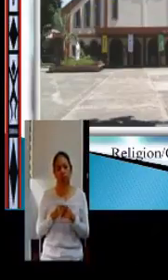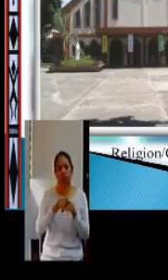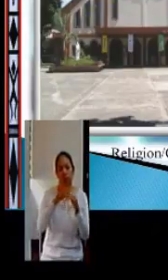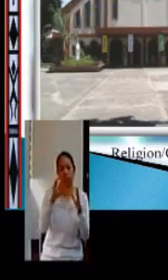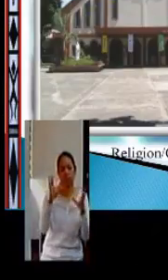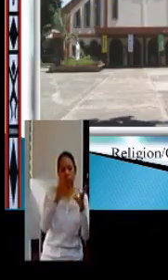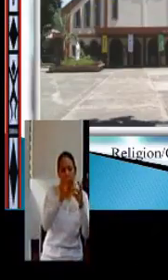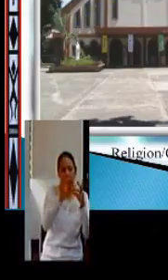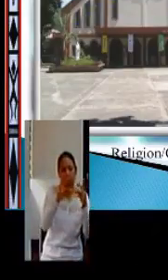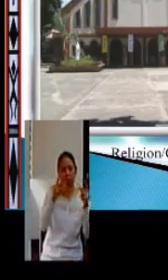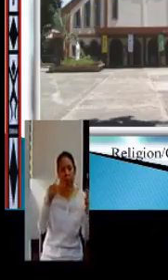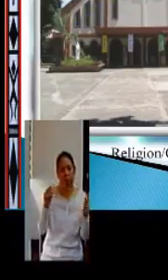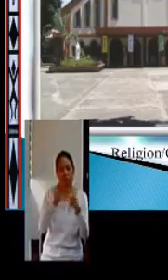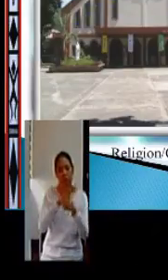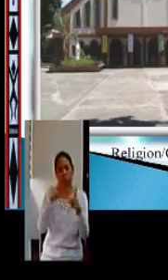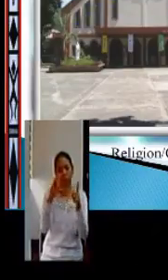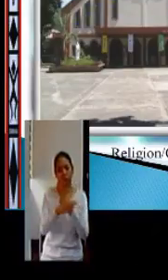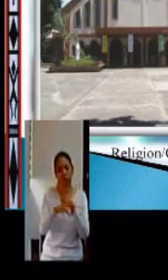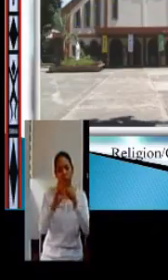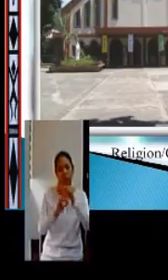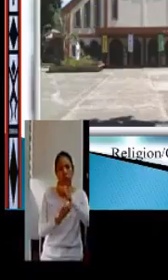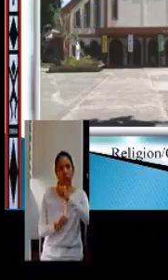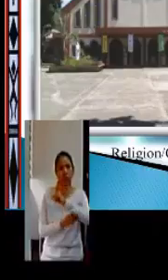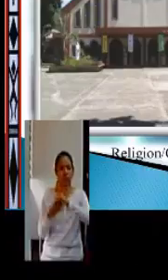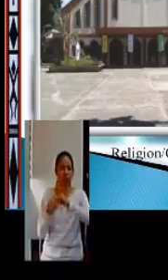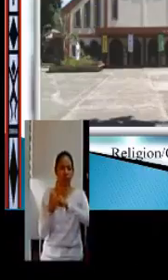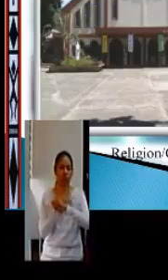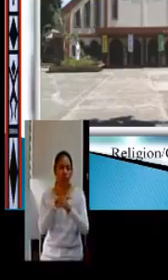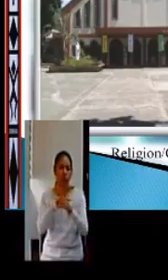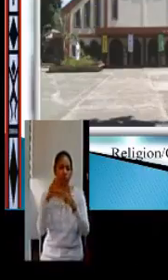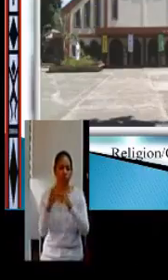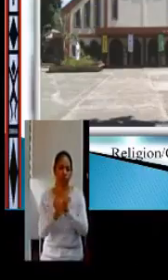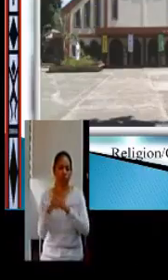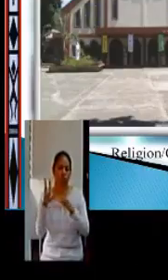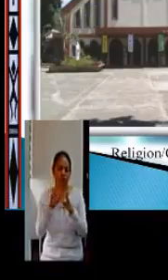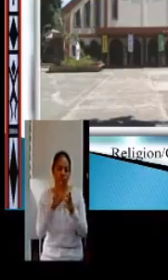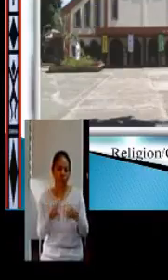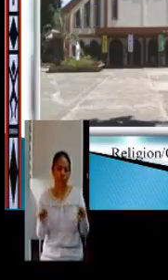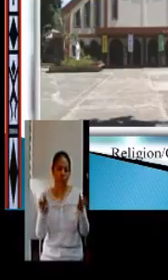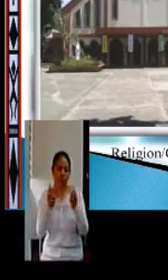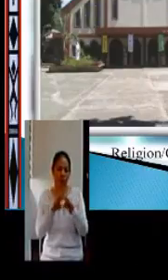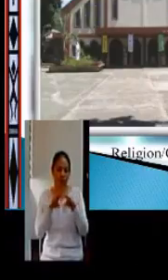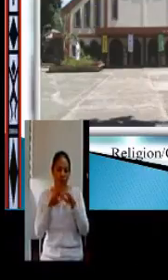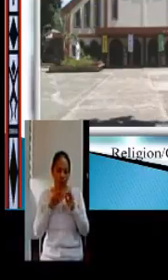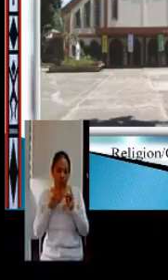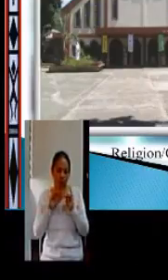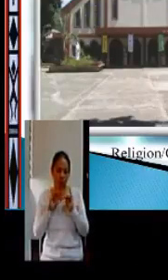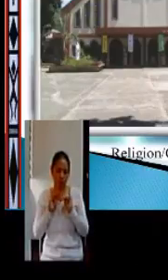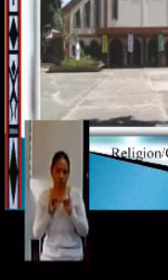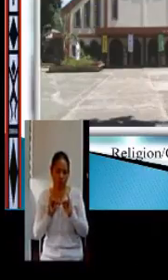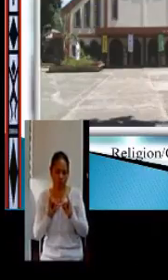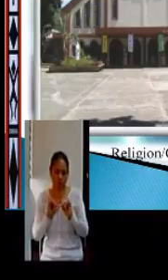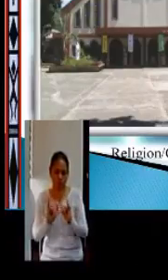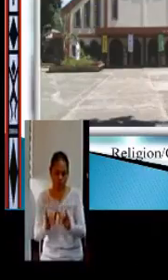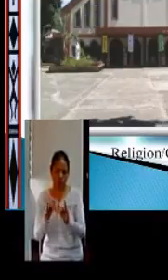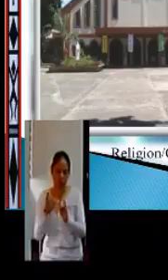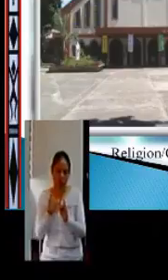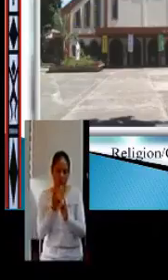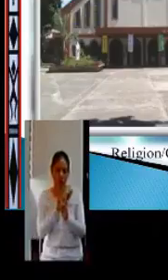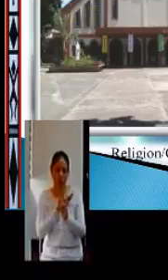foundation. Yung mga cultural values namin which have sustained our rice terraces for centuries is